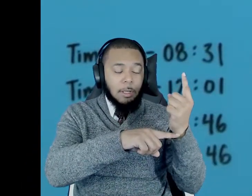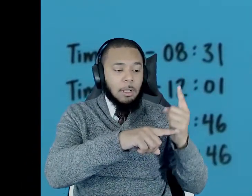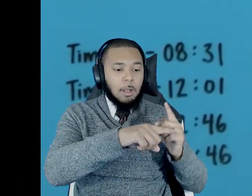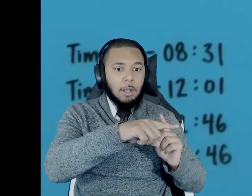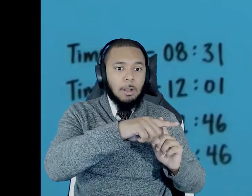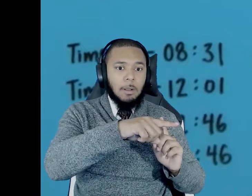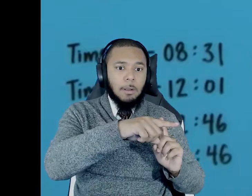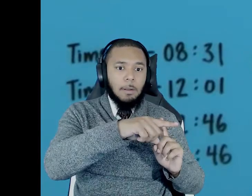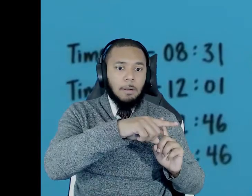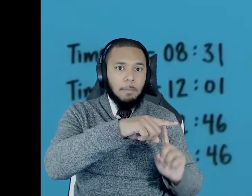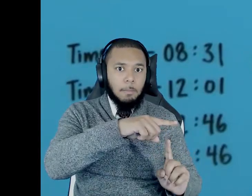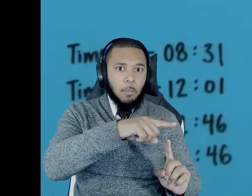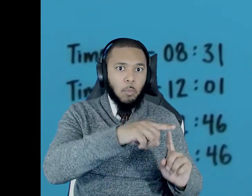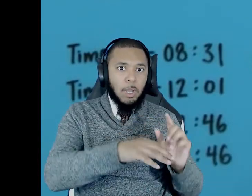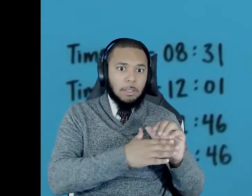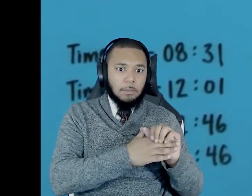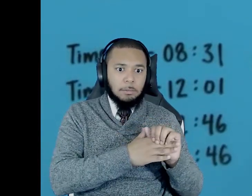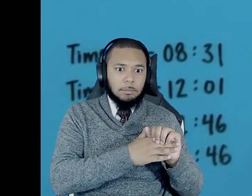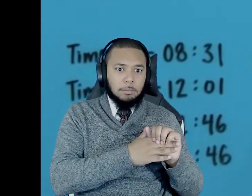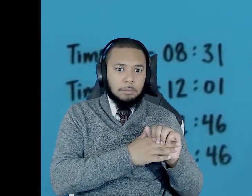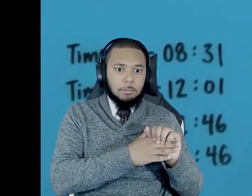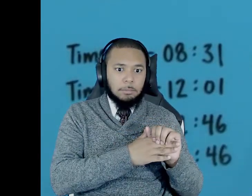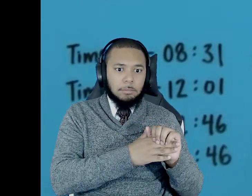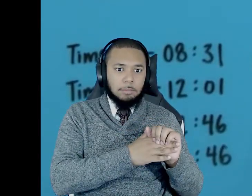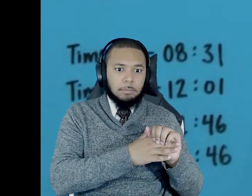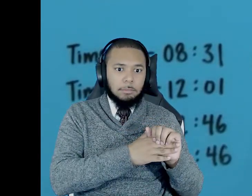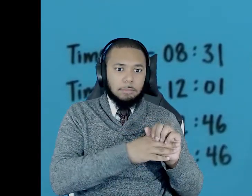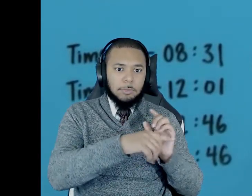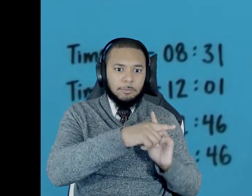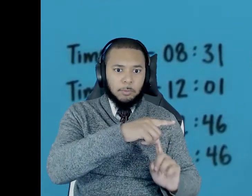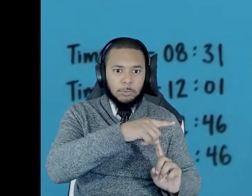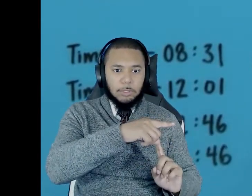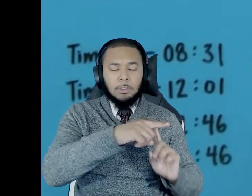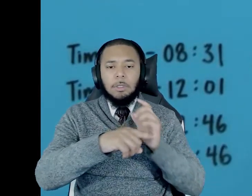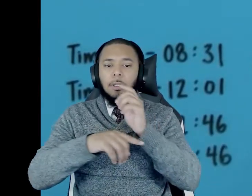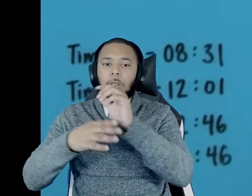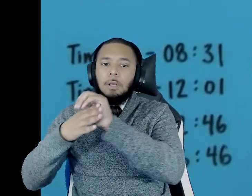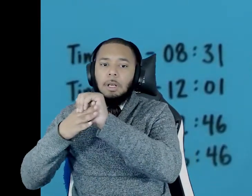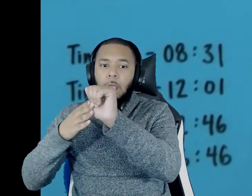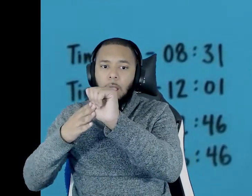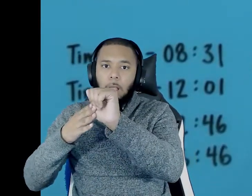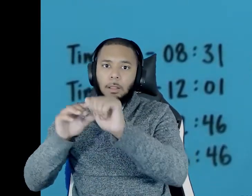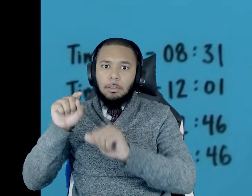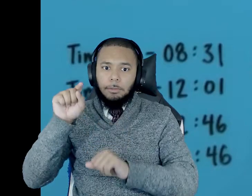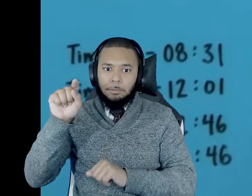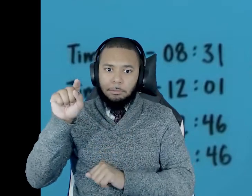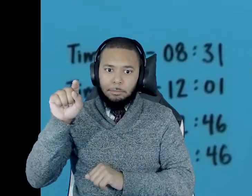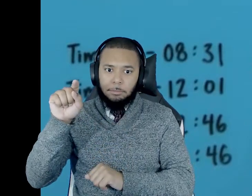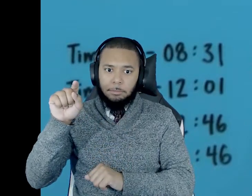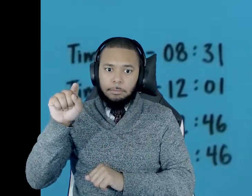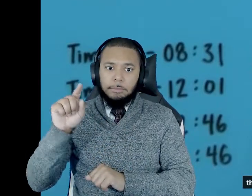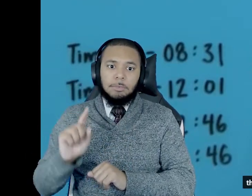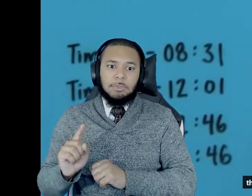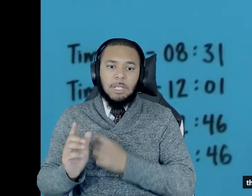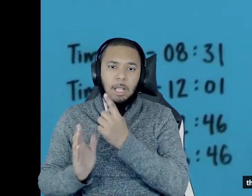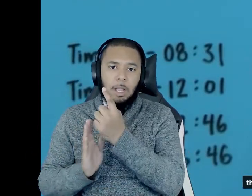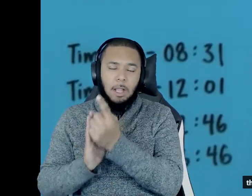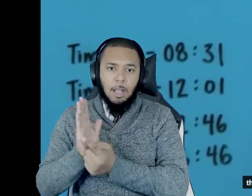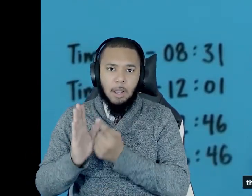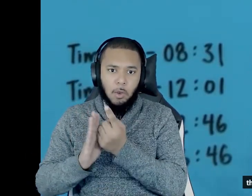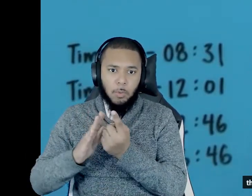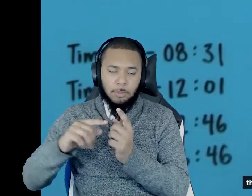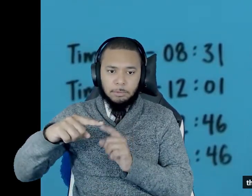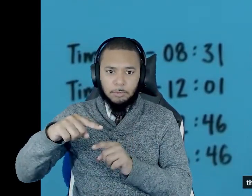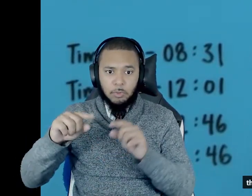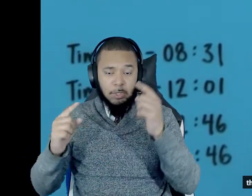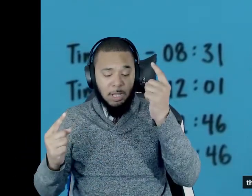per hour. Right. You see that the hours are on opposite sides of the division bar. So